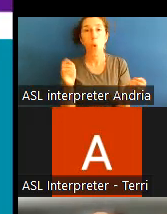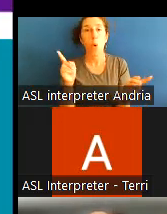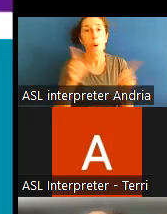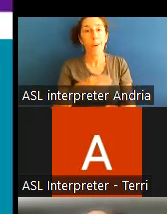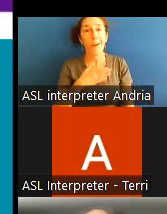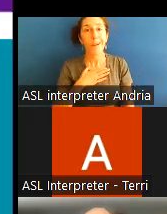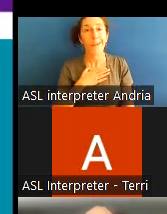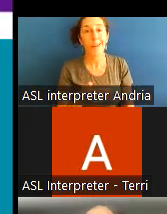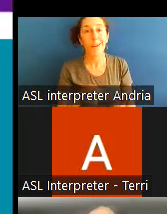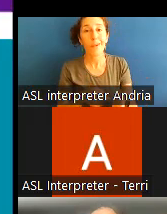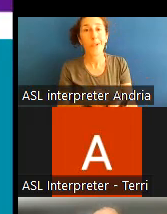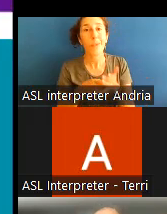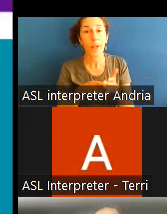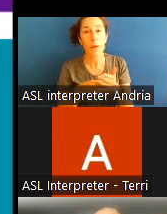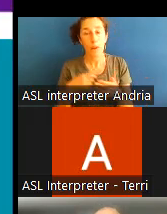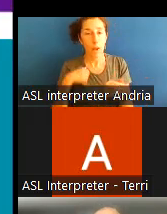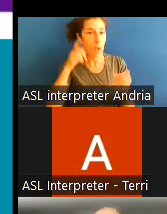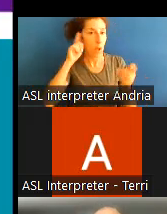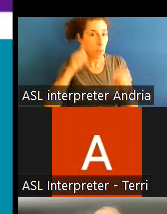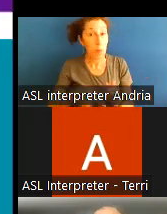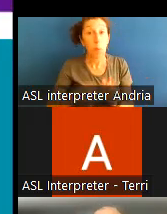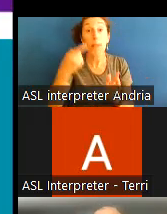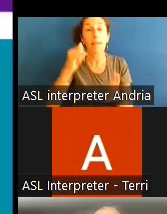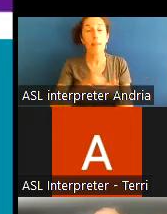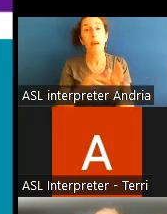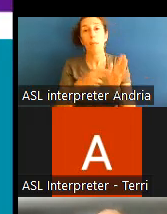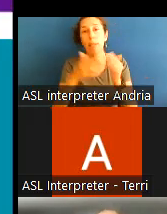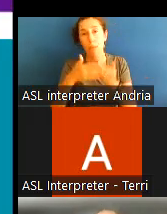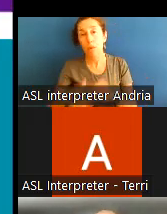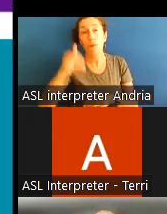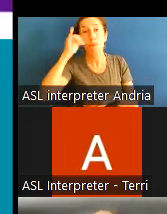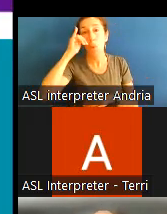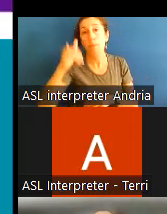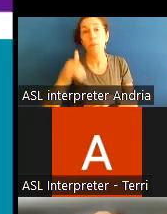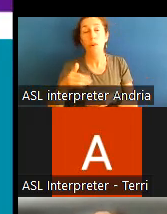you agree to it forever, right? All of those things. Absolutely. And those